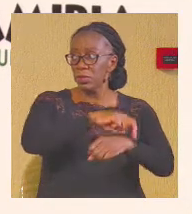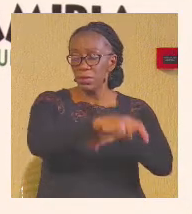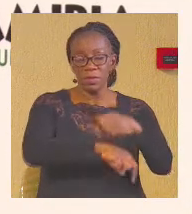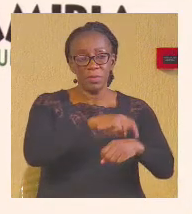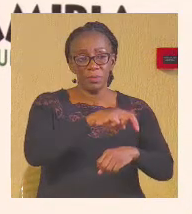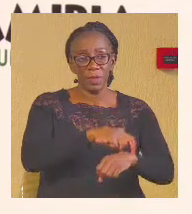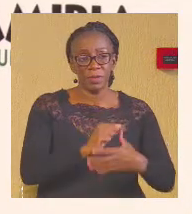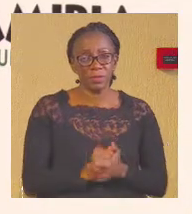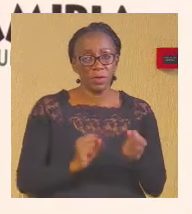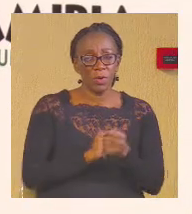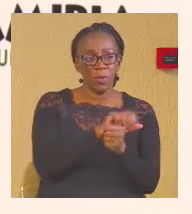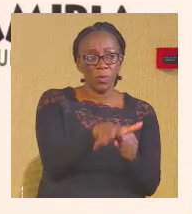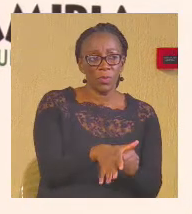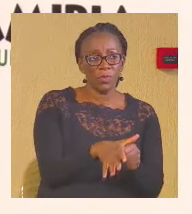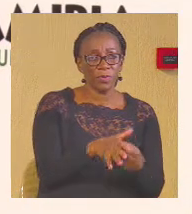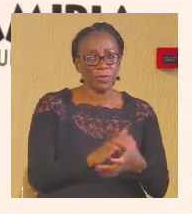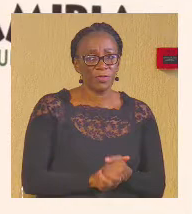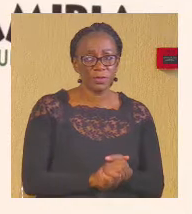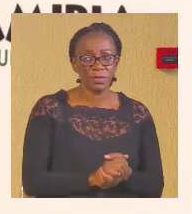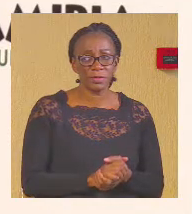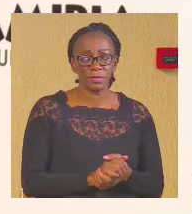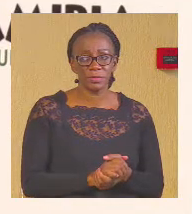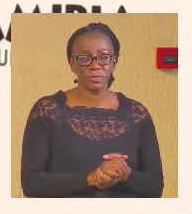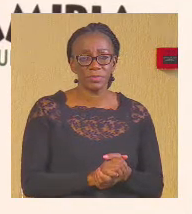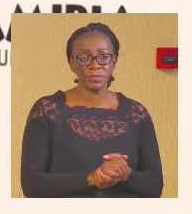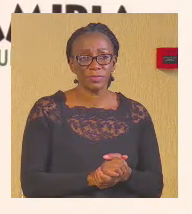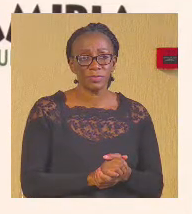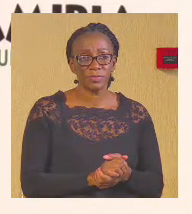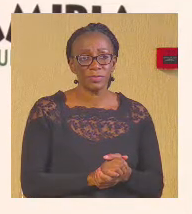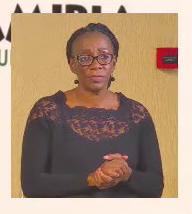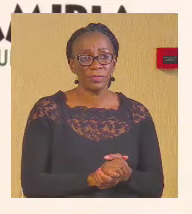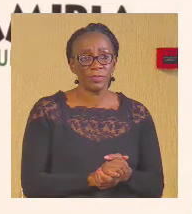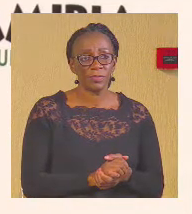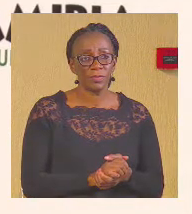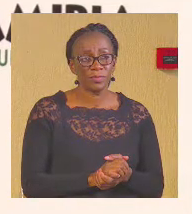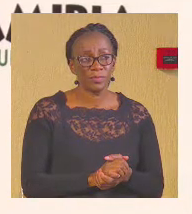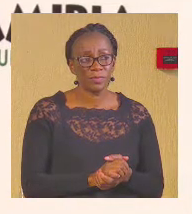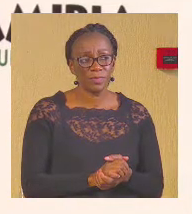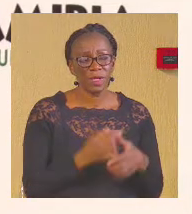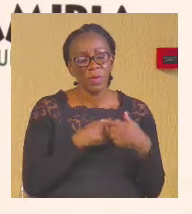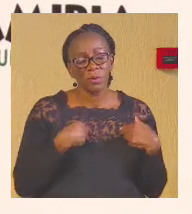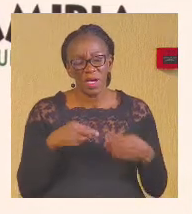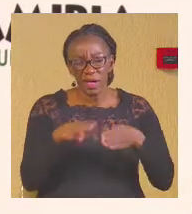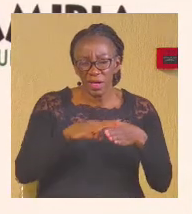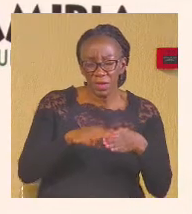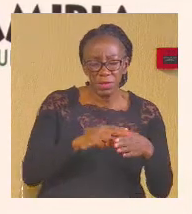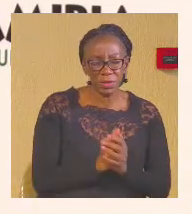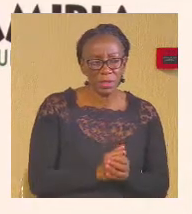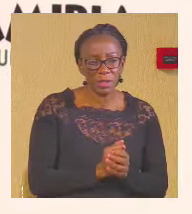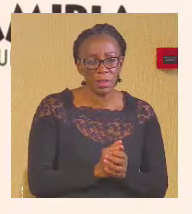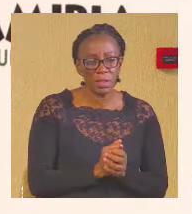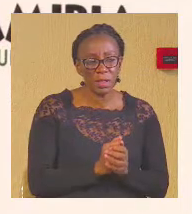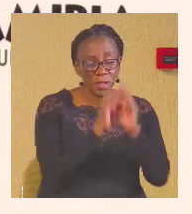for COVID directly, we are using this existing public health infrastructure, but we